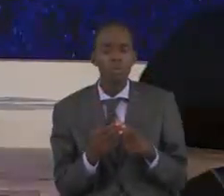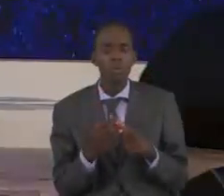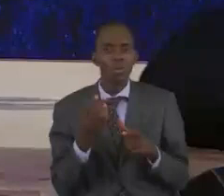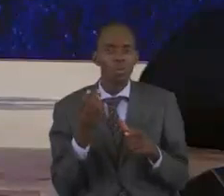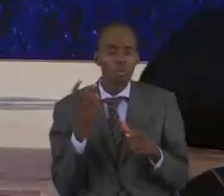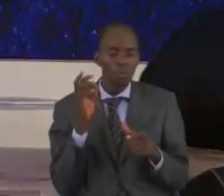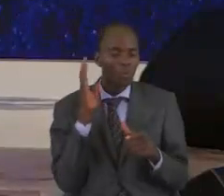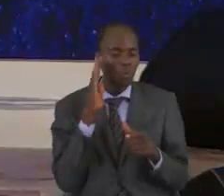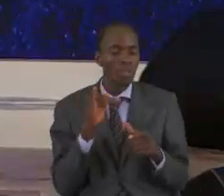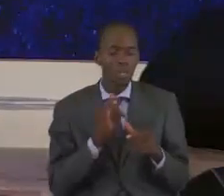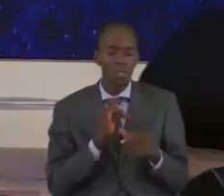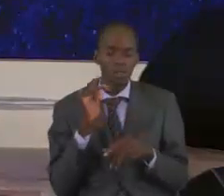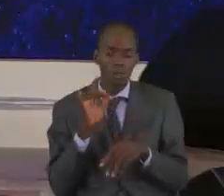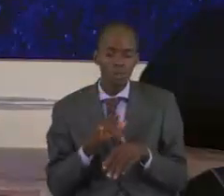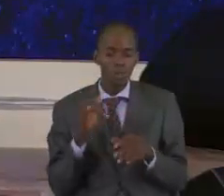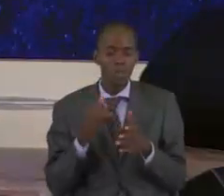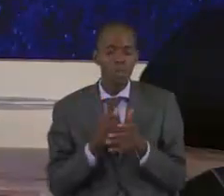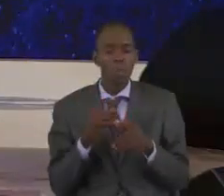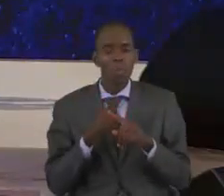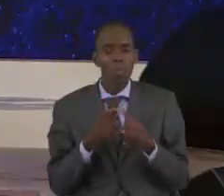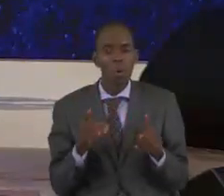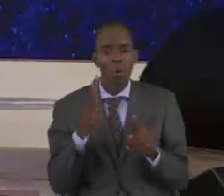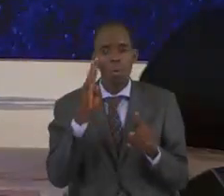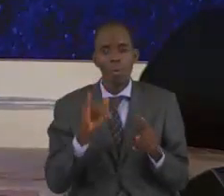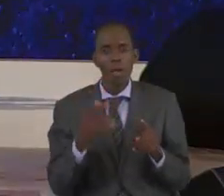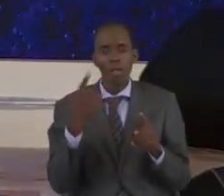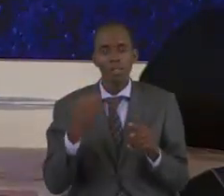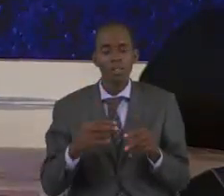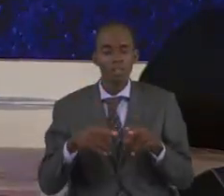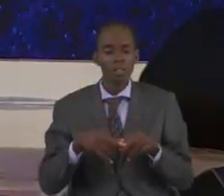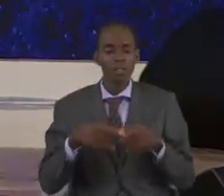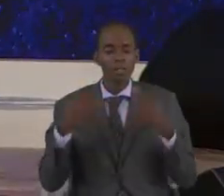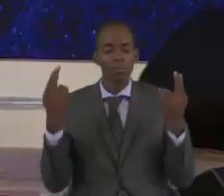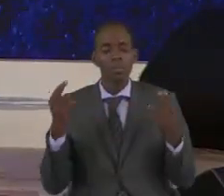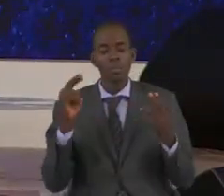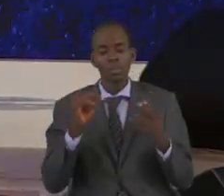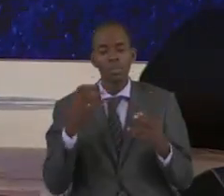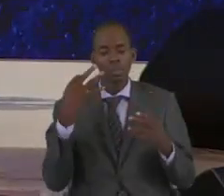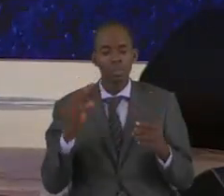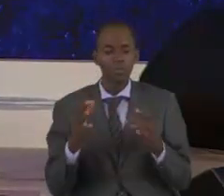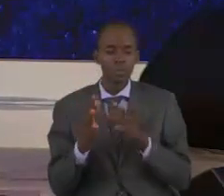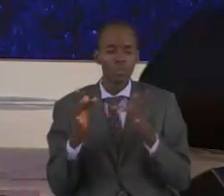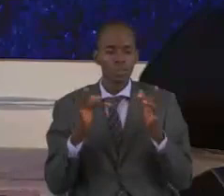taught it, but by the revelation of Jesus